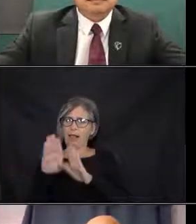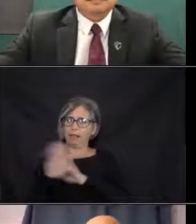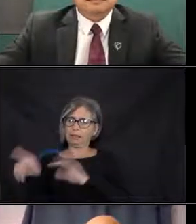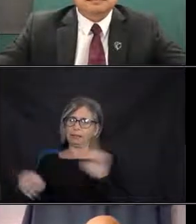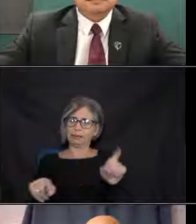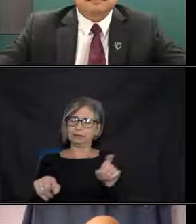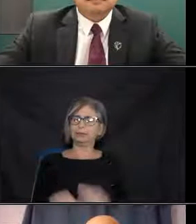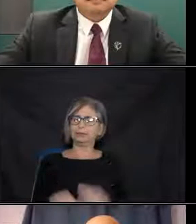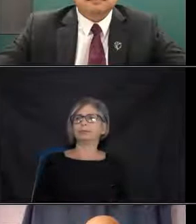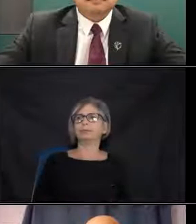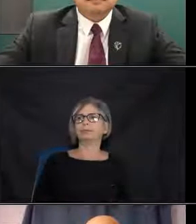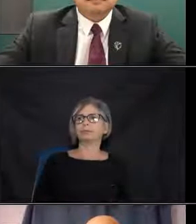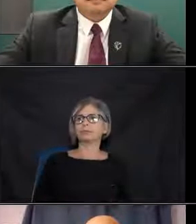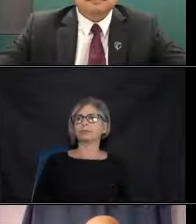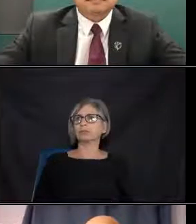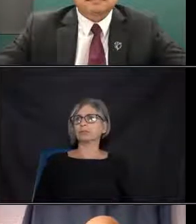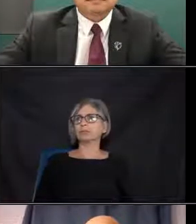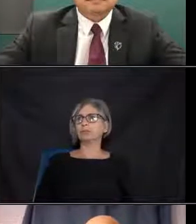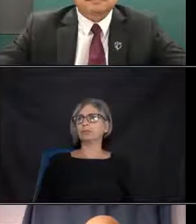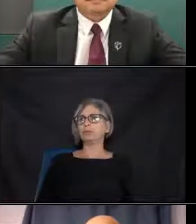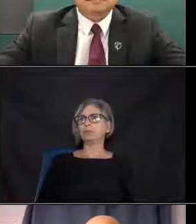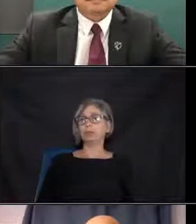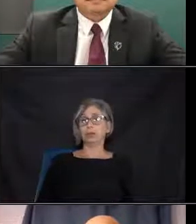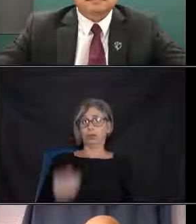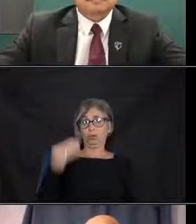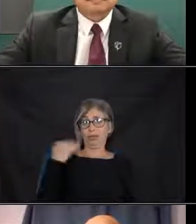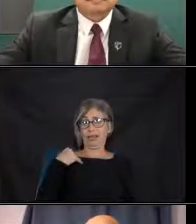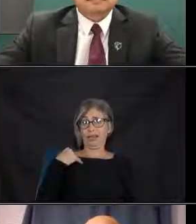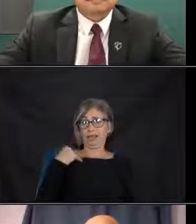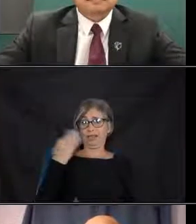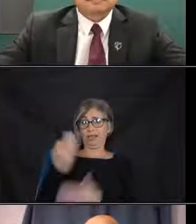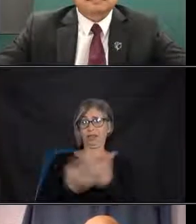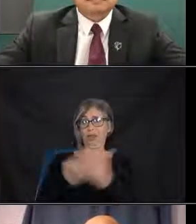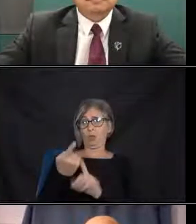site plan. And so do we have someone from